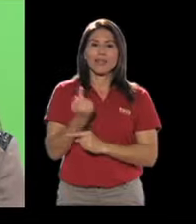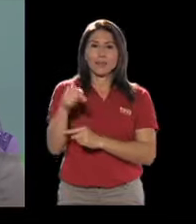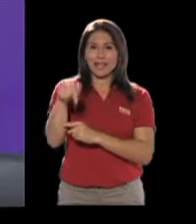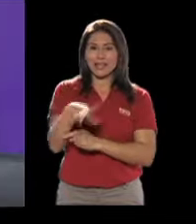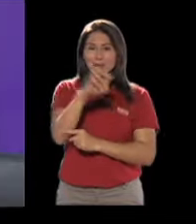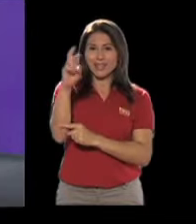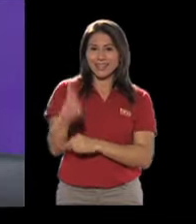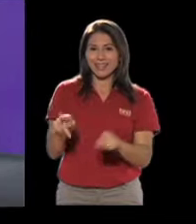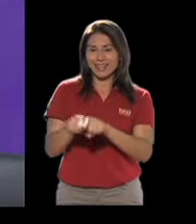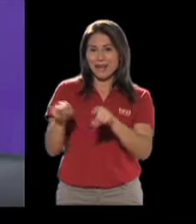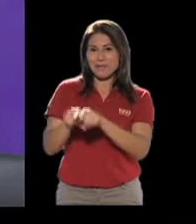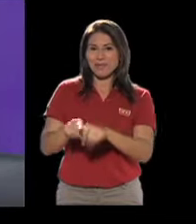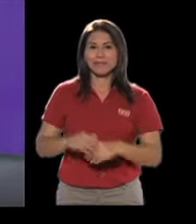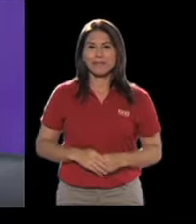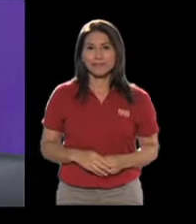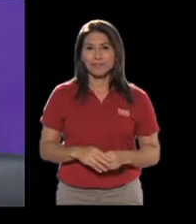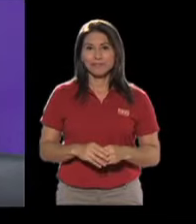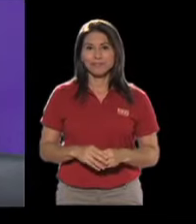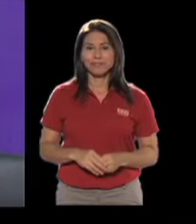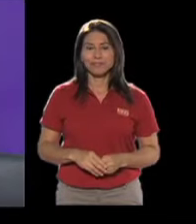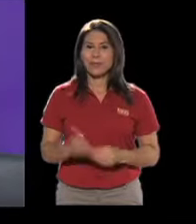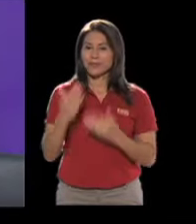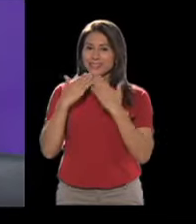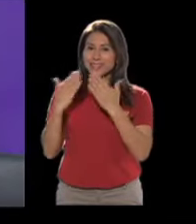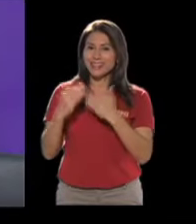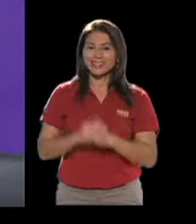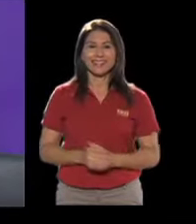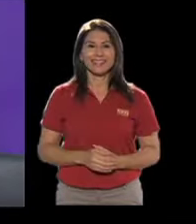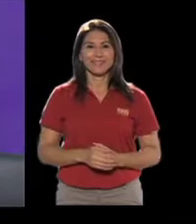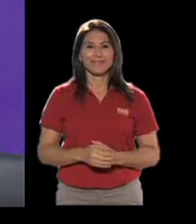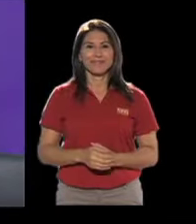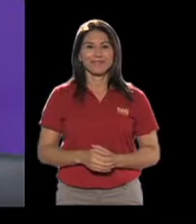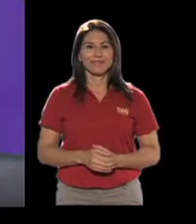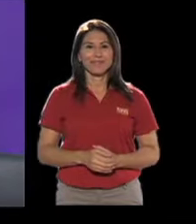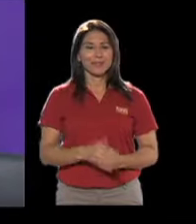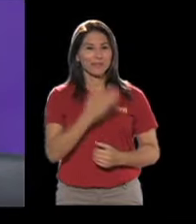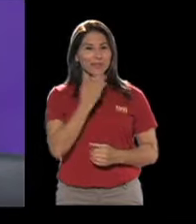other people with autism here in Costa Rica. Muchas gracias. Muchas Thank you. gracias.